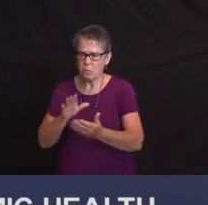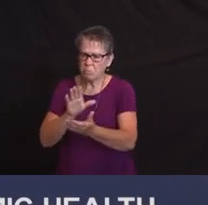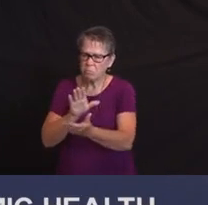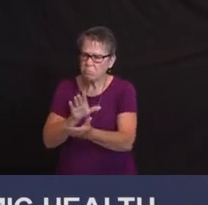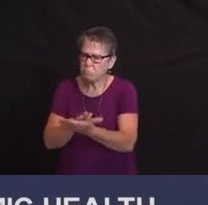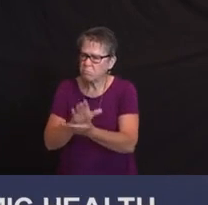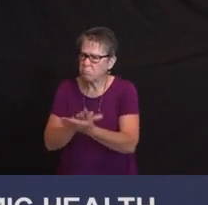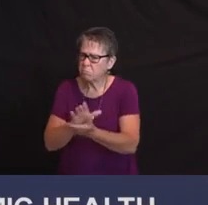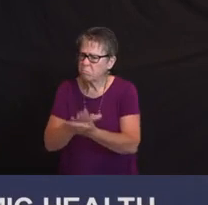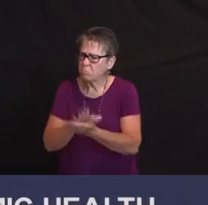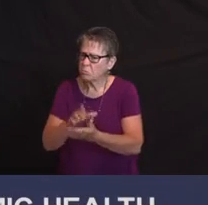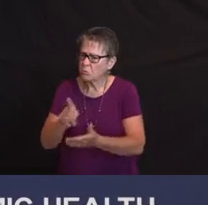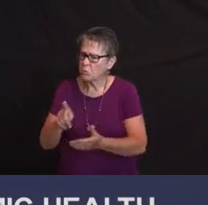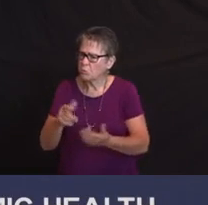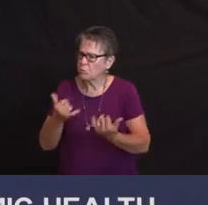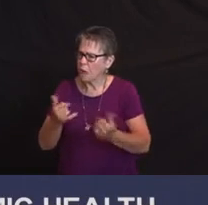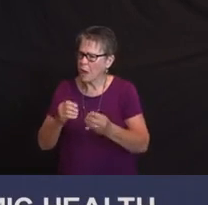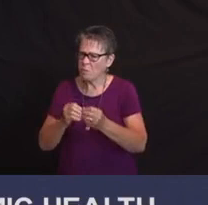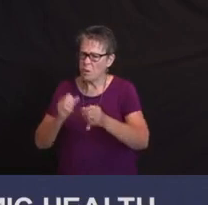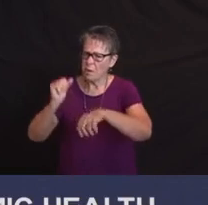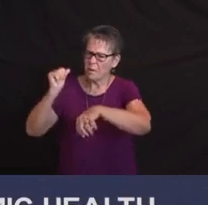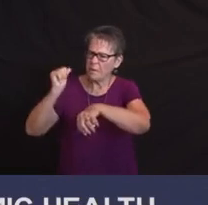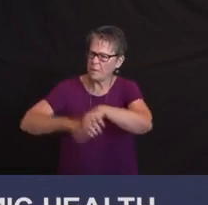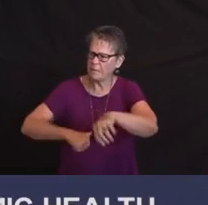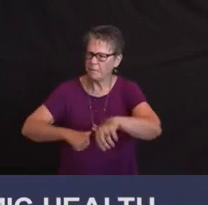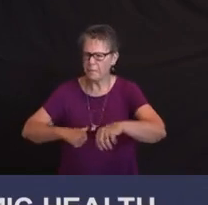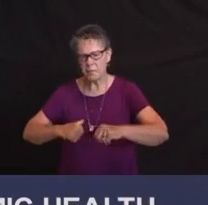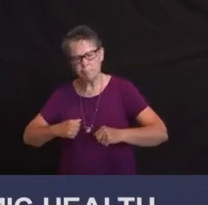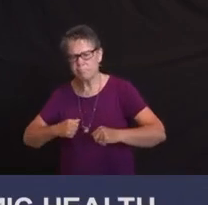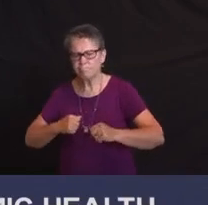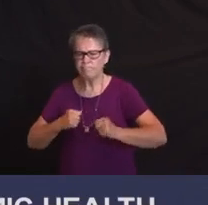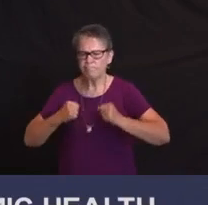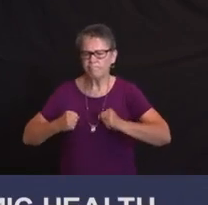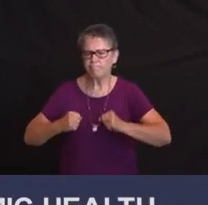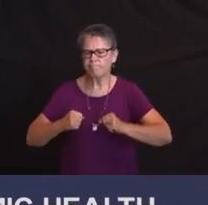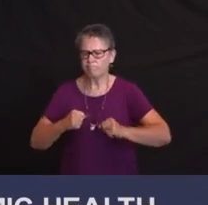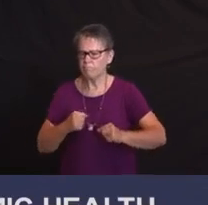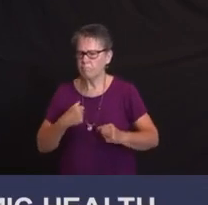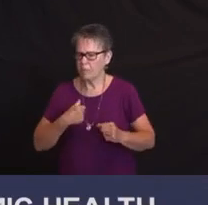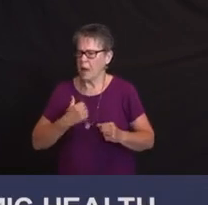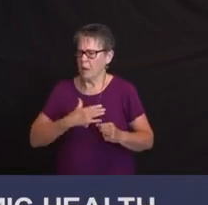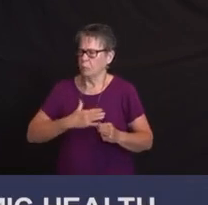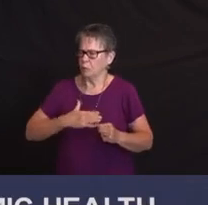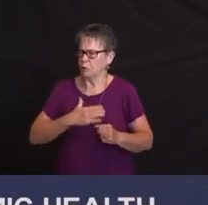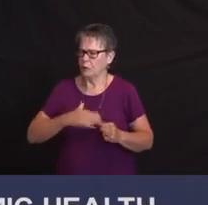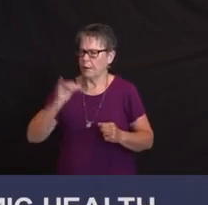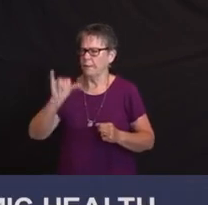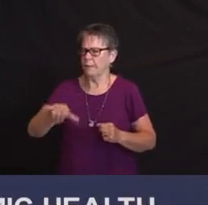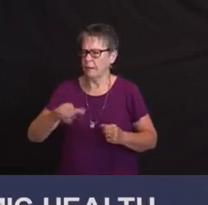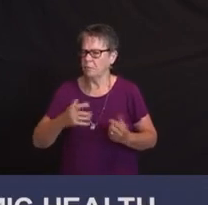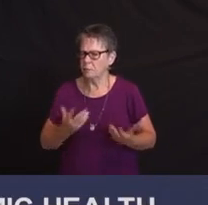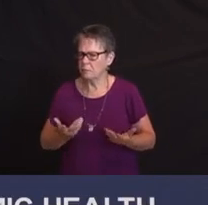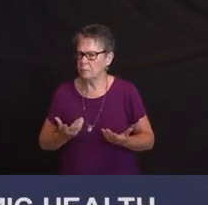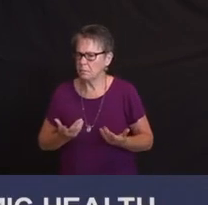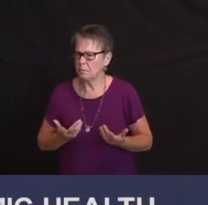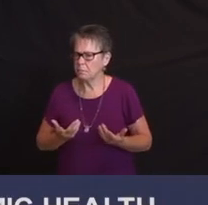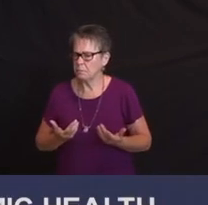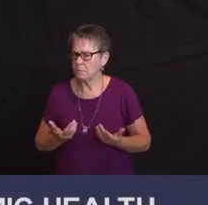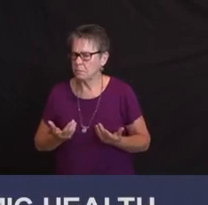approach and appreciate the fact that you're trying to get tough and cut the baloney with this stuff. Thank